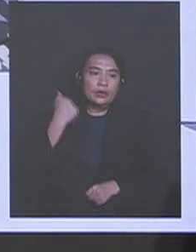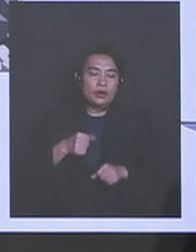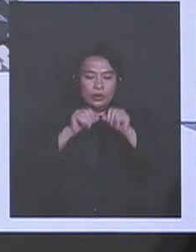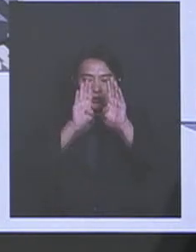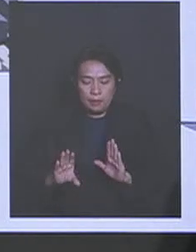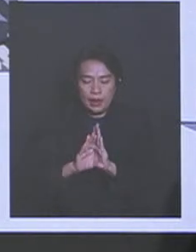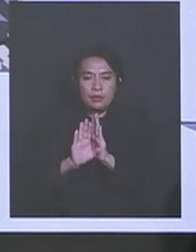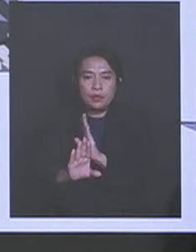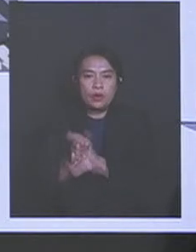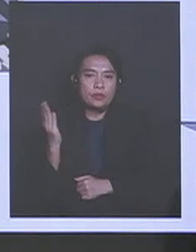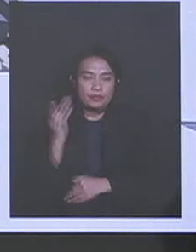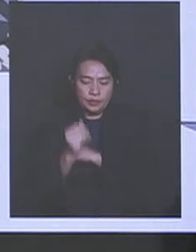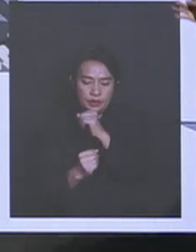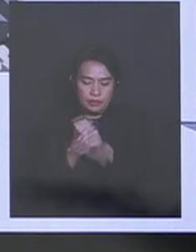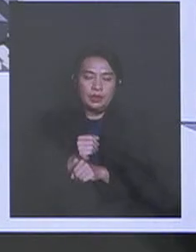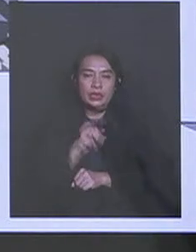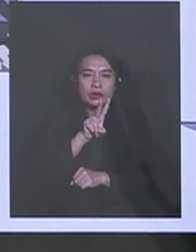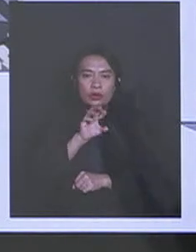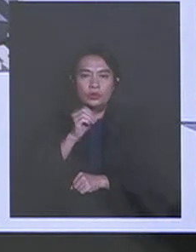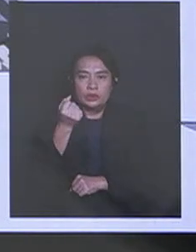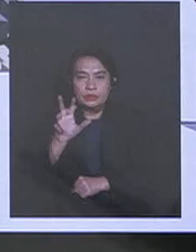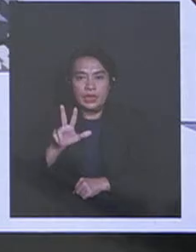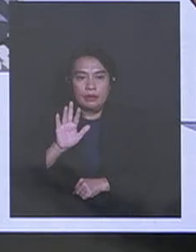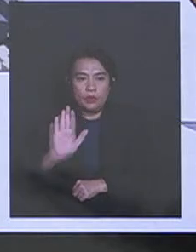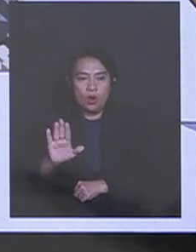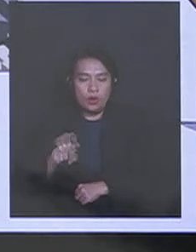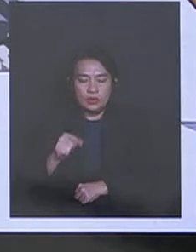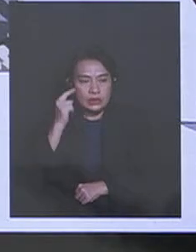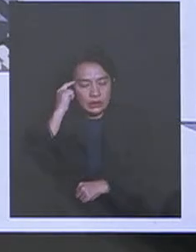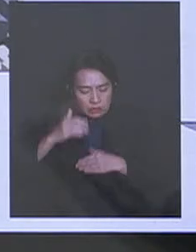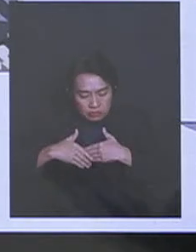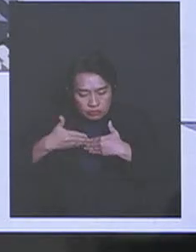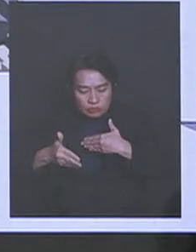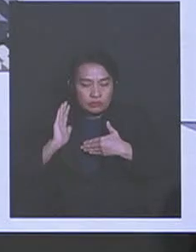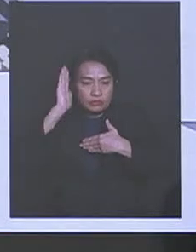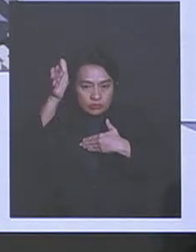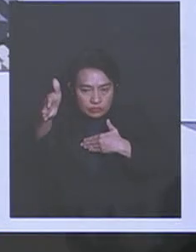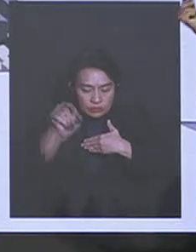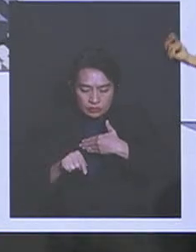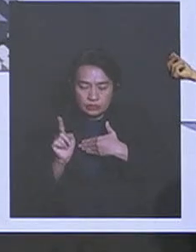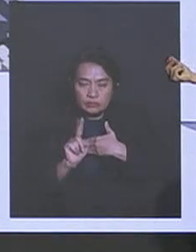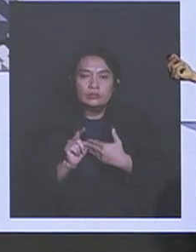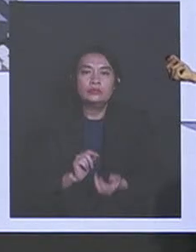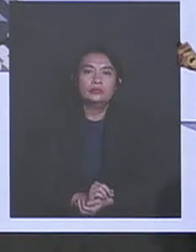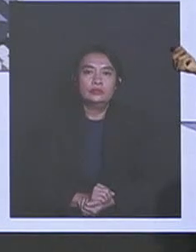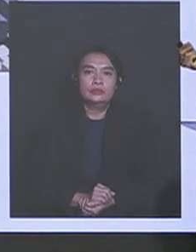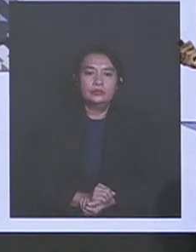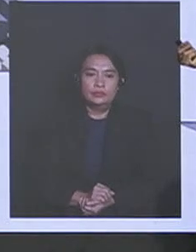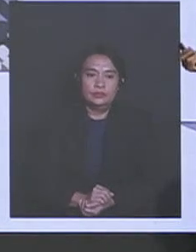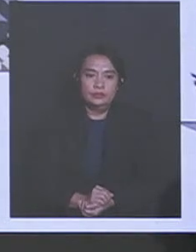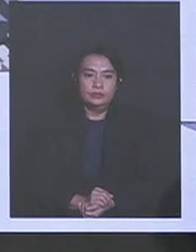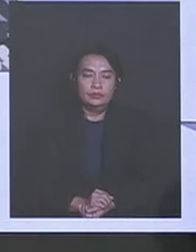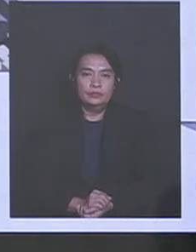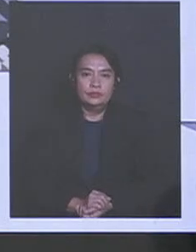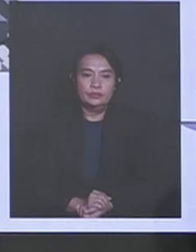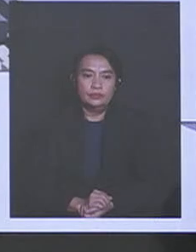It's essentially built today. All of this development that you see around the High Line was a result of this unlocking that development